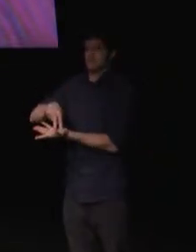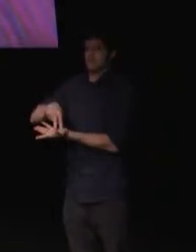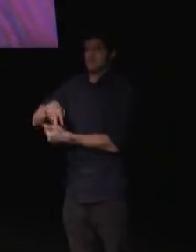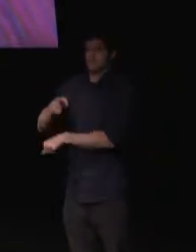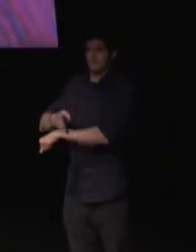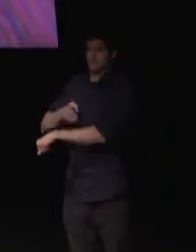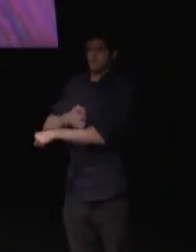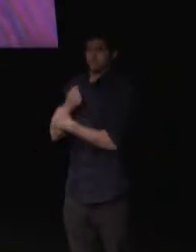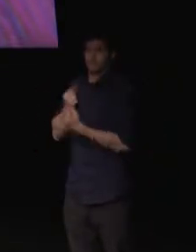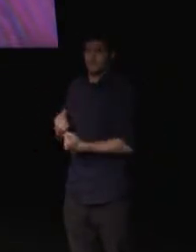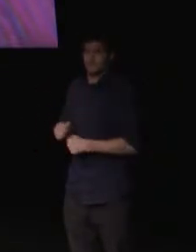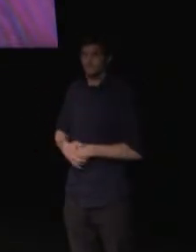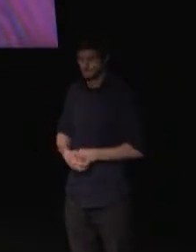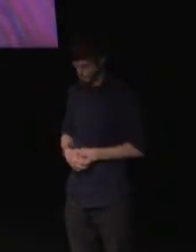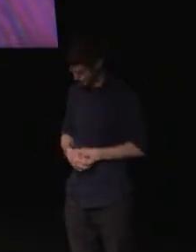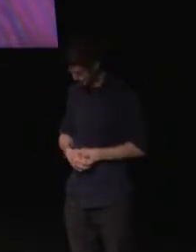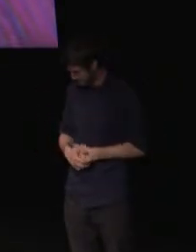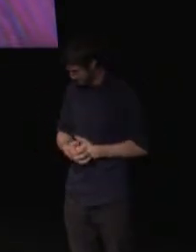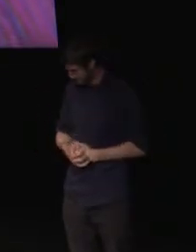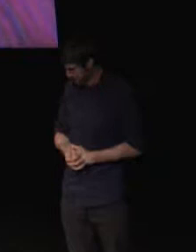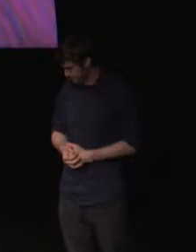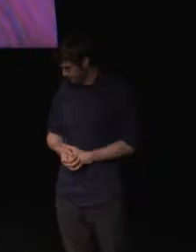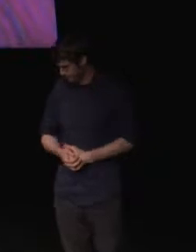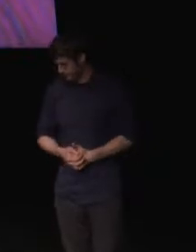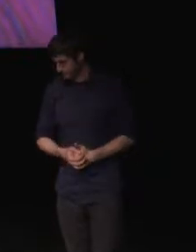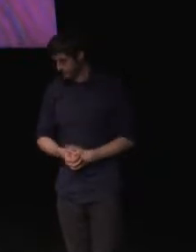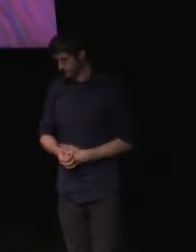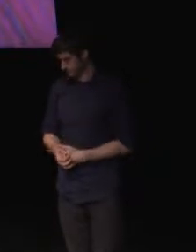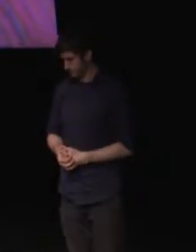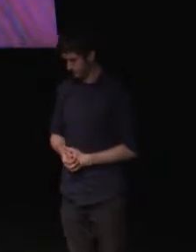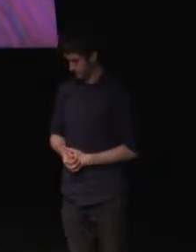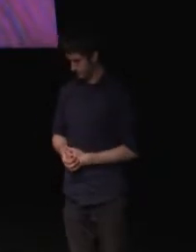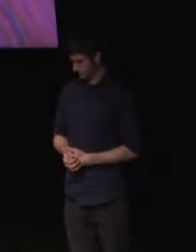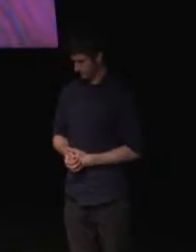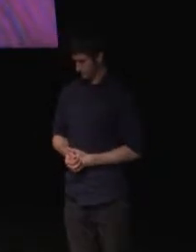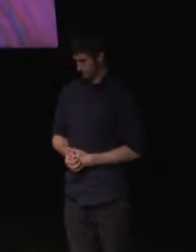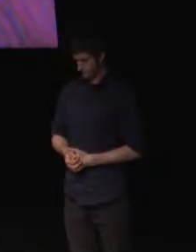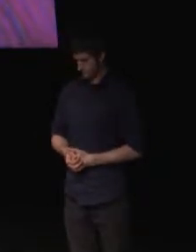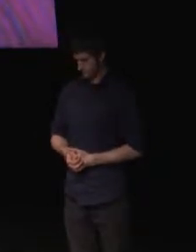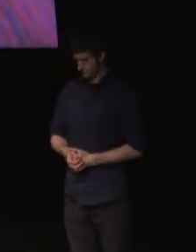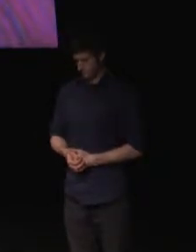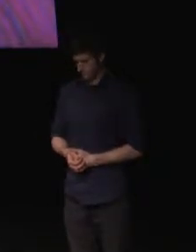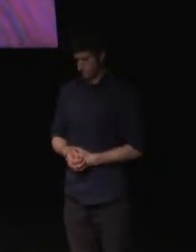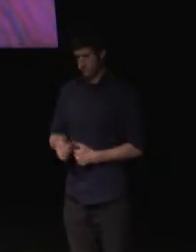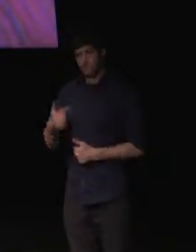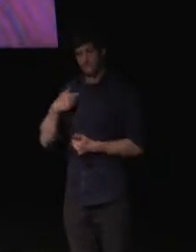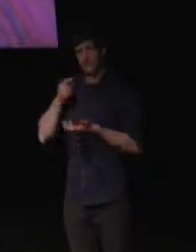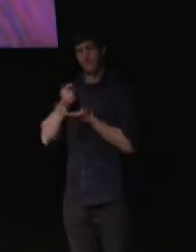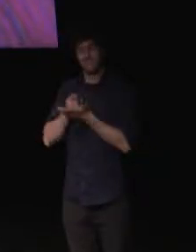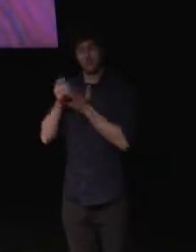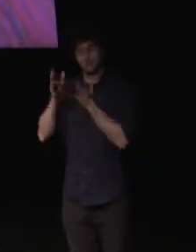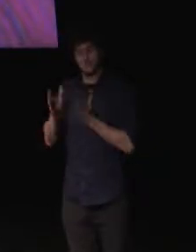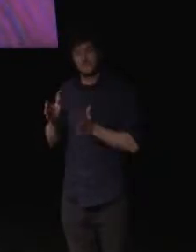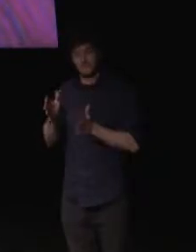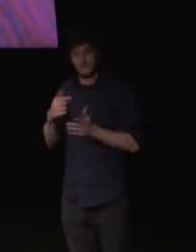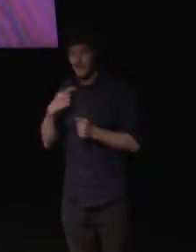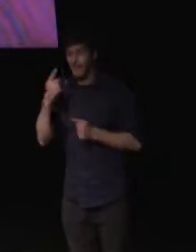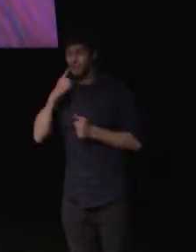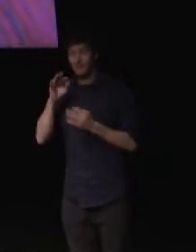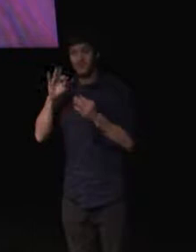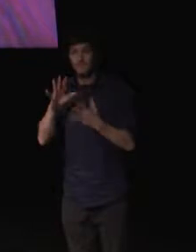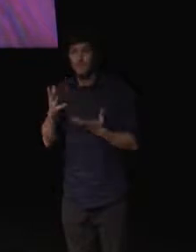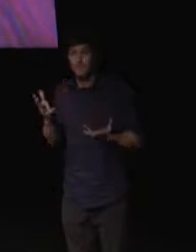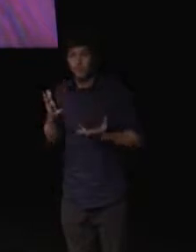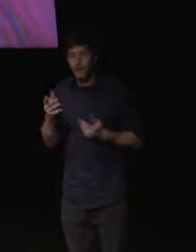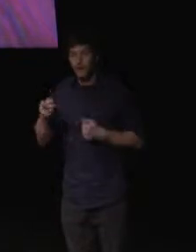The feedback that we hear most often as therapists is that people don't want to play therapy games. They